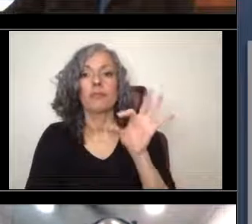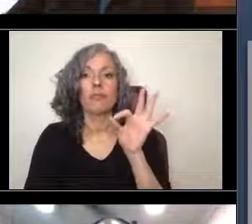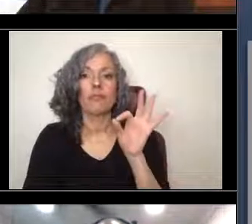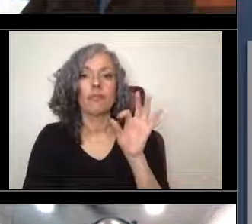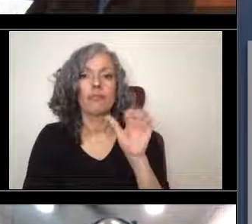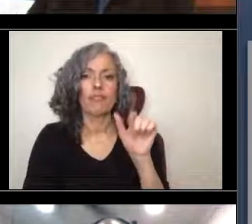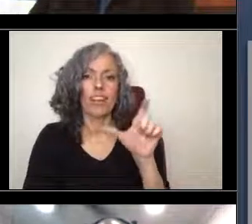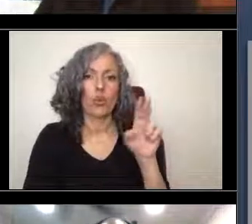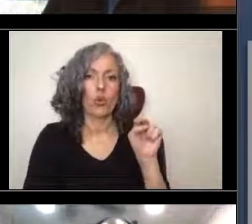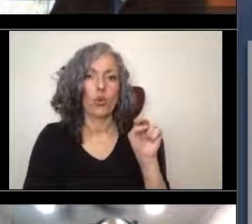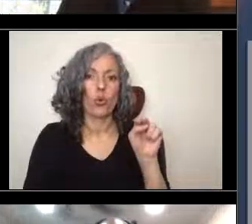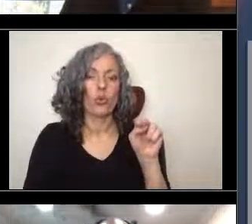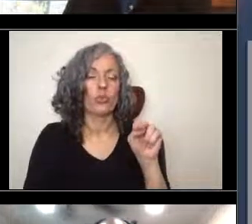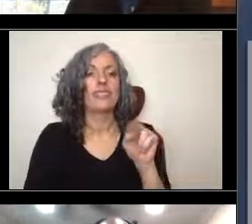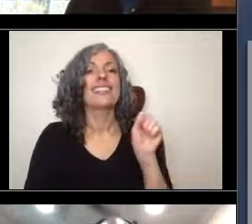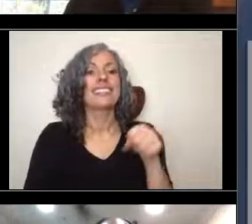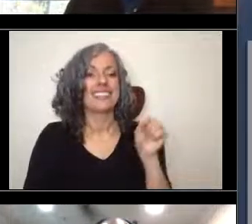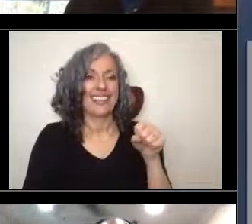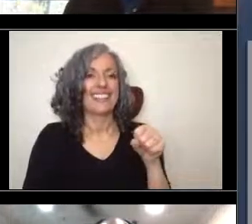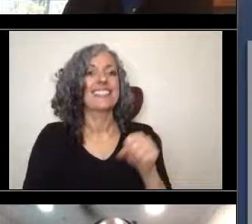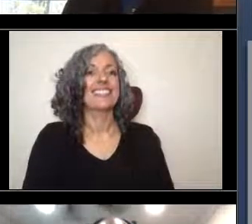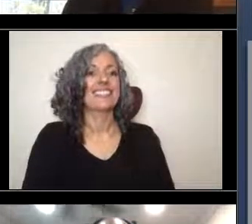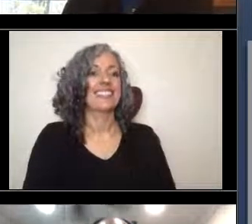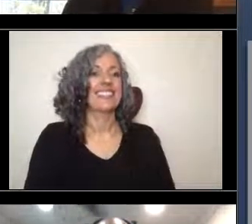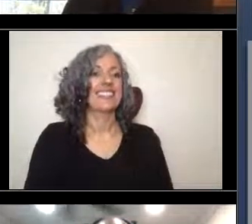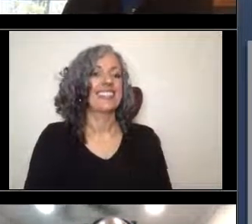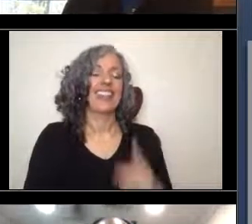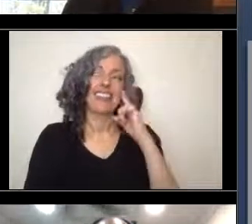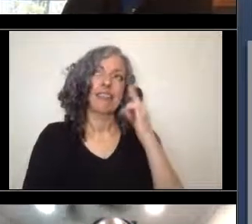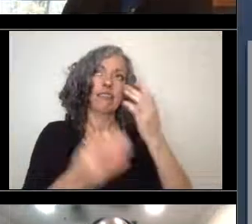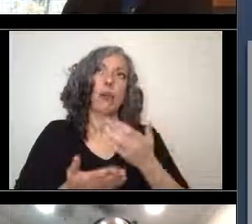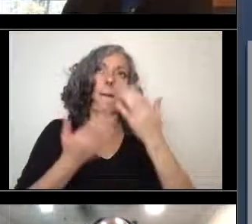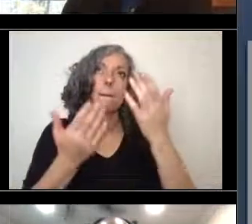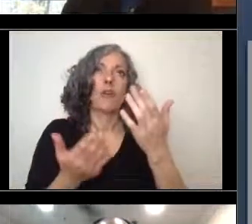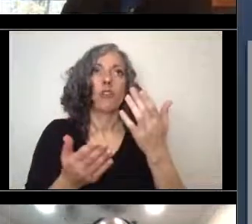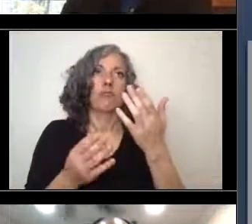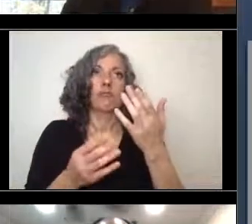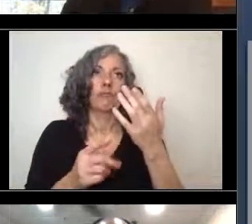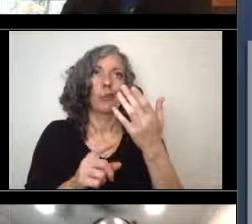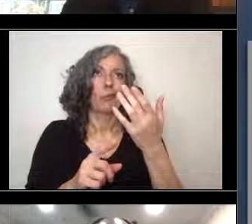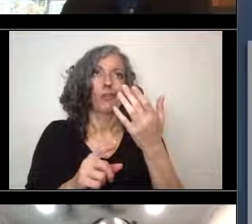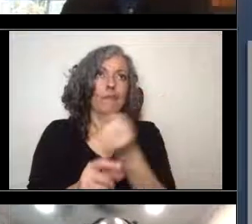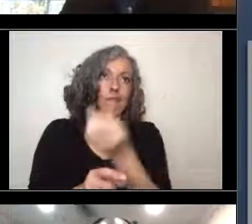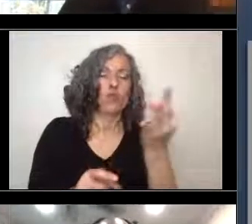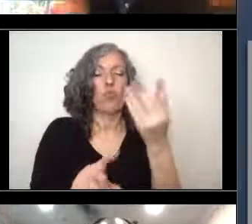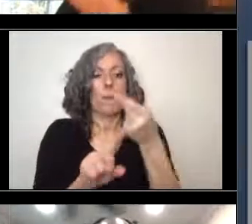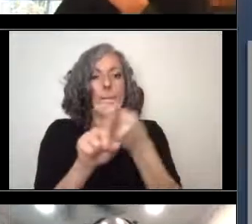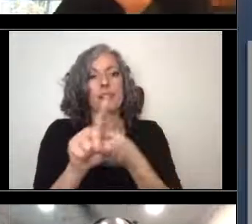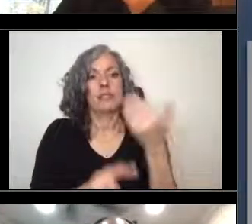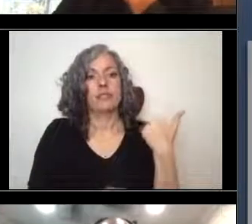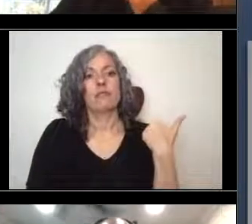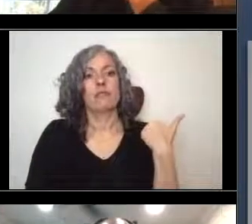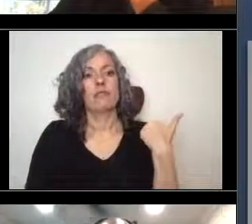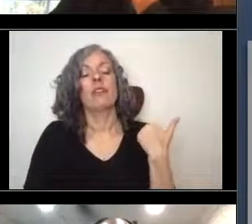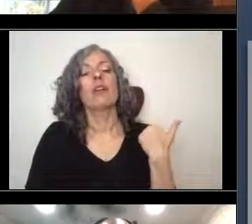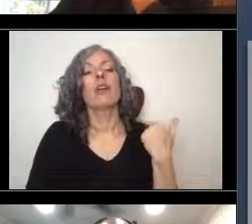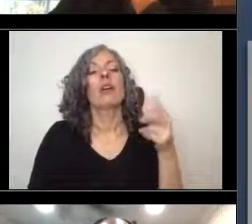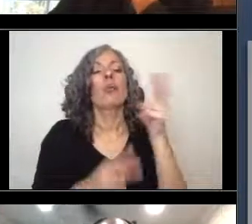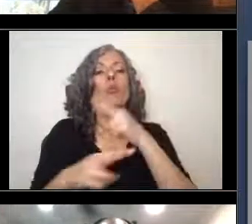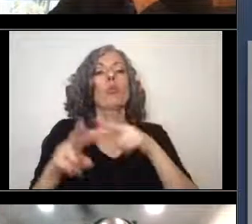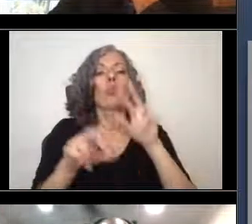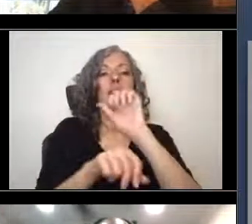Yes, thank you, Chair. And I think I brought this up maybe a few months ago, but as we're looking at implementing